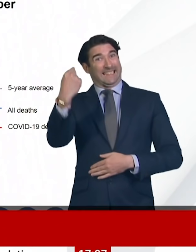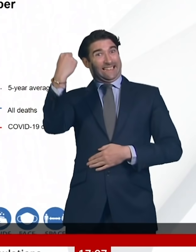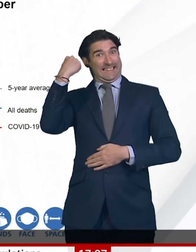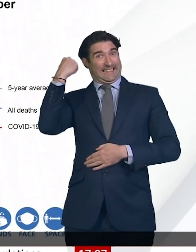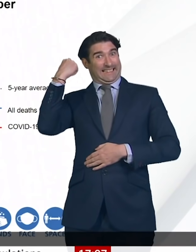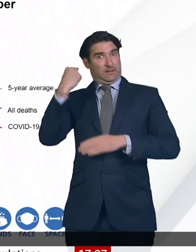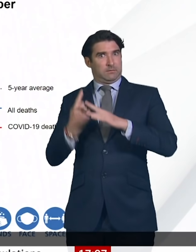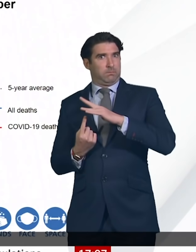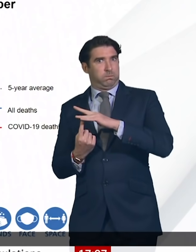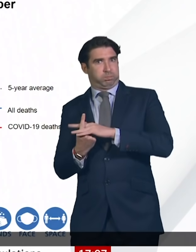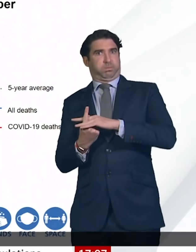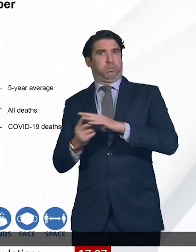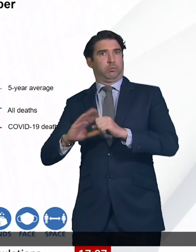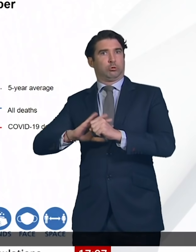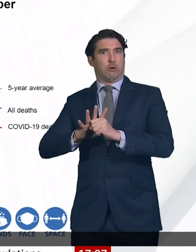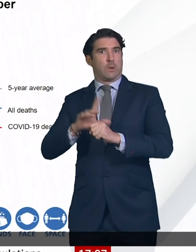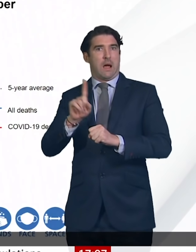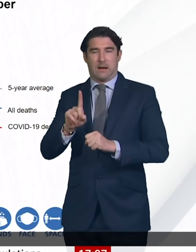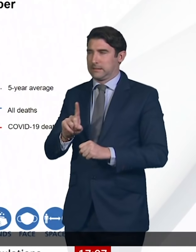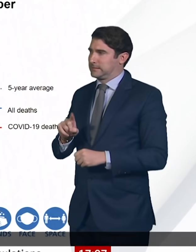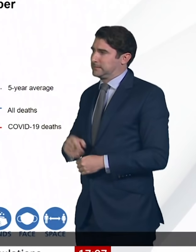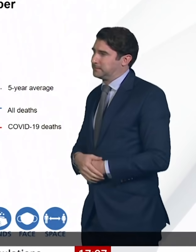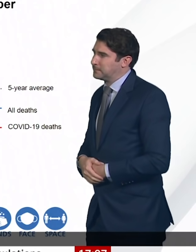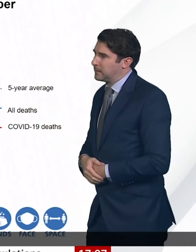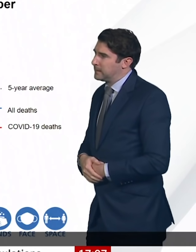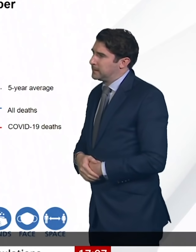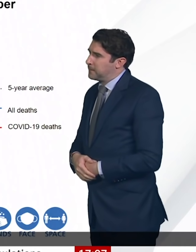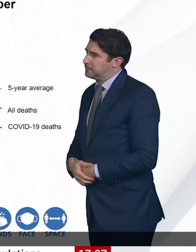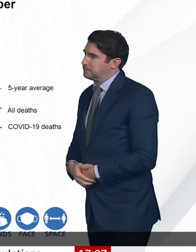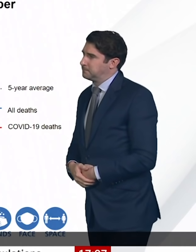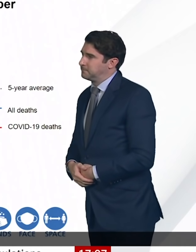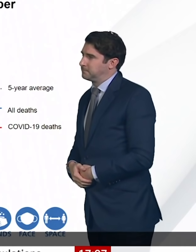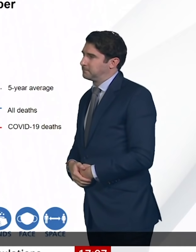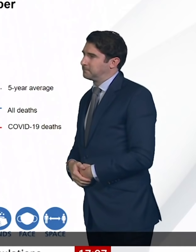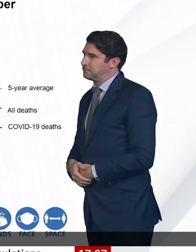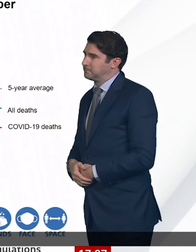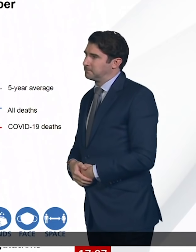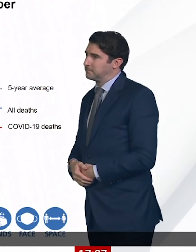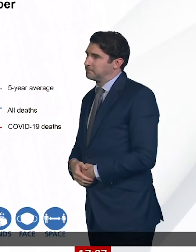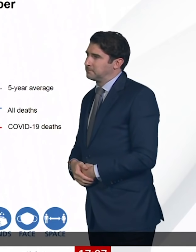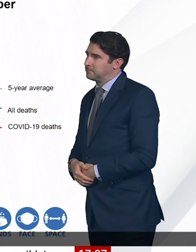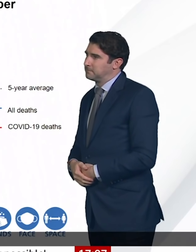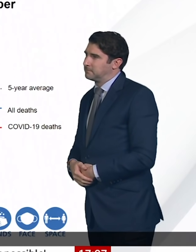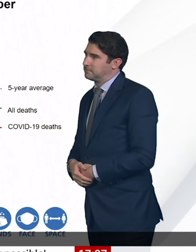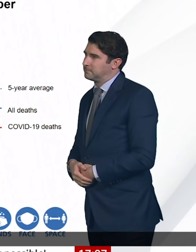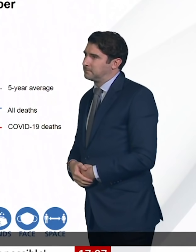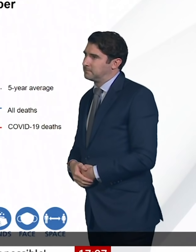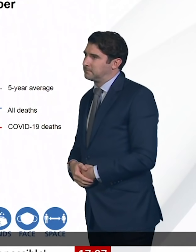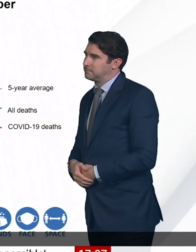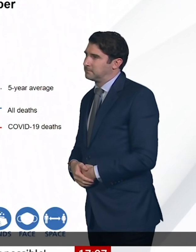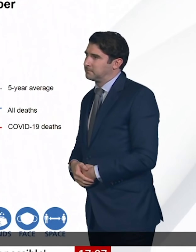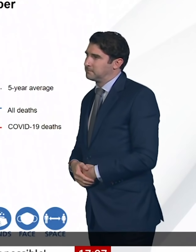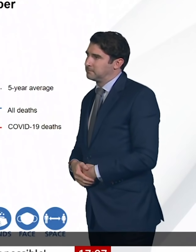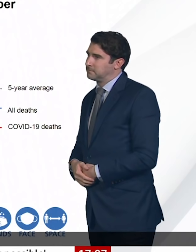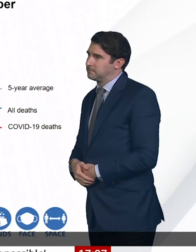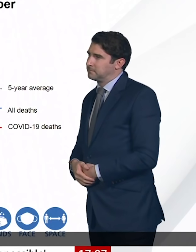the ONS data, showing all-cause mortality, which is the most important thing to look at, because it includes both the direct